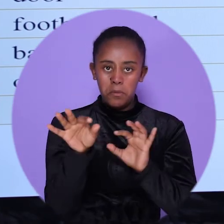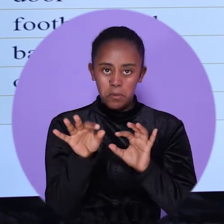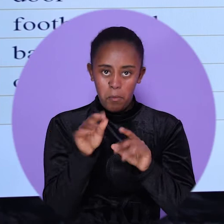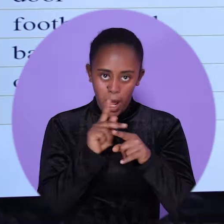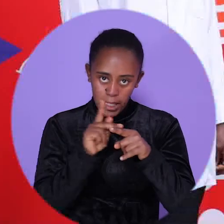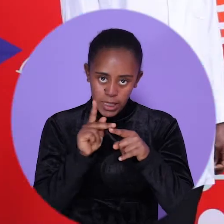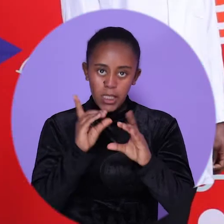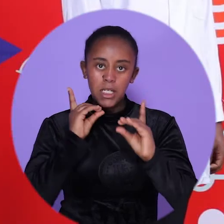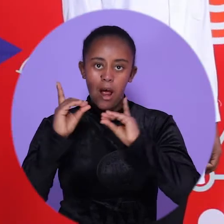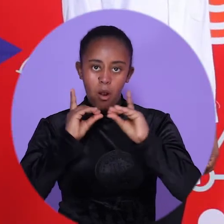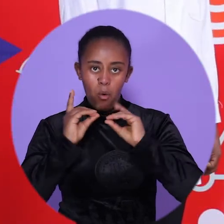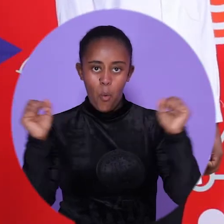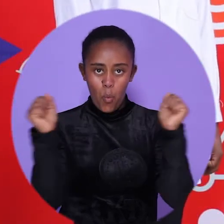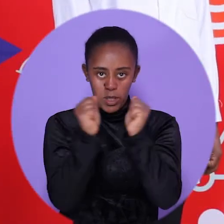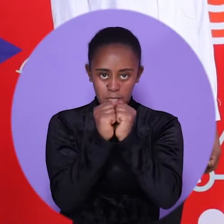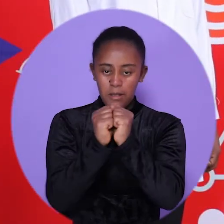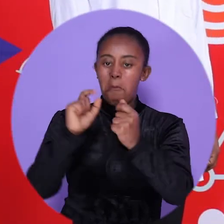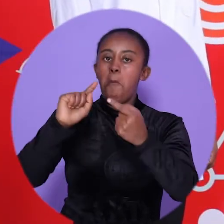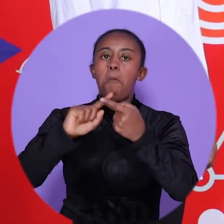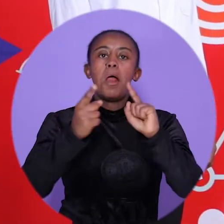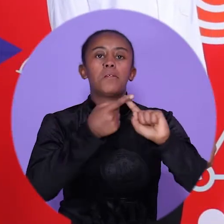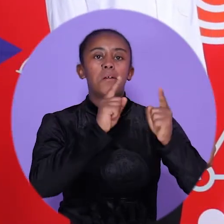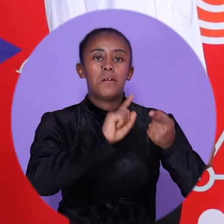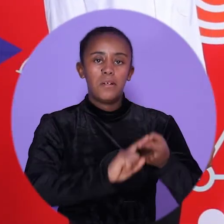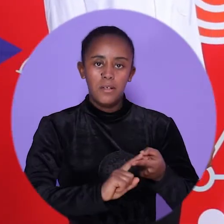practice dialogue with a partner.